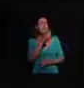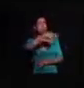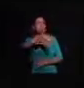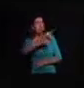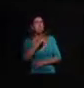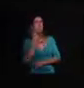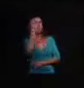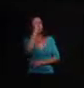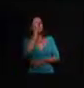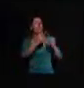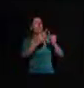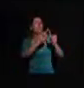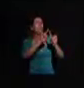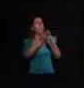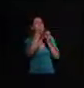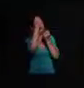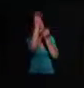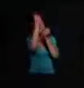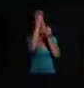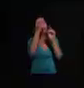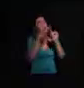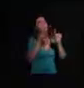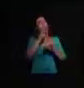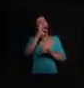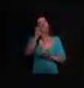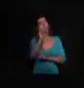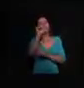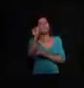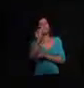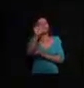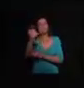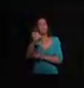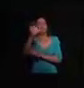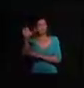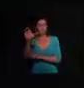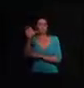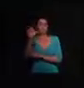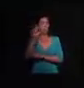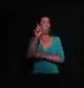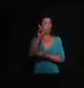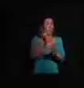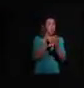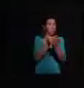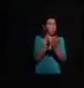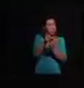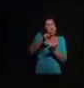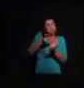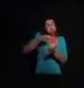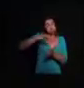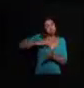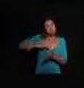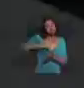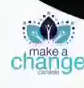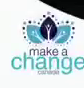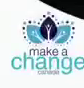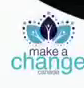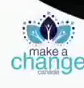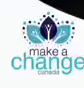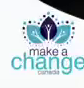Some information about the services that Make a Change Canada offers, or perhaps you'd like to donate tonight, again, please go to our website